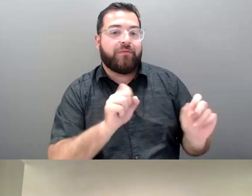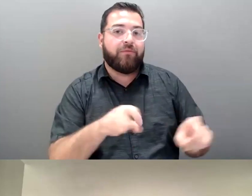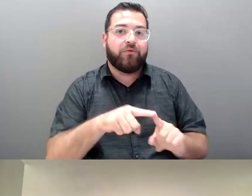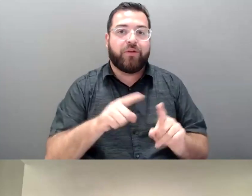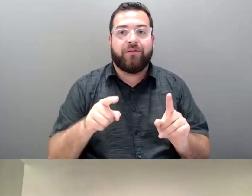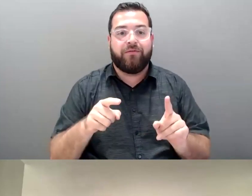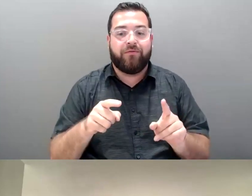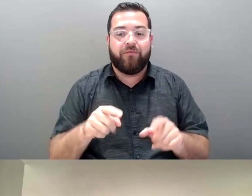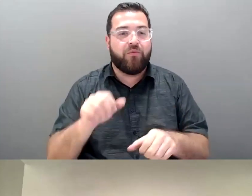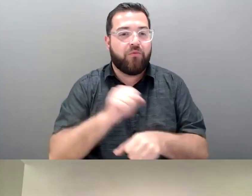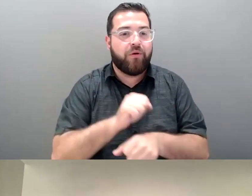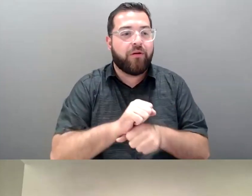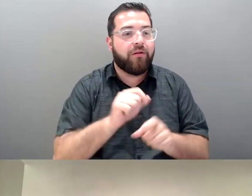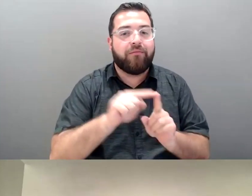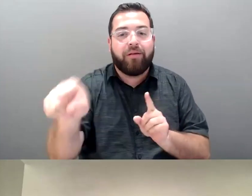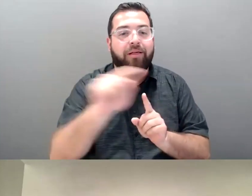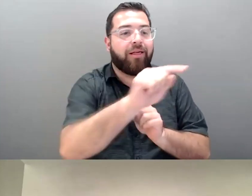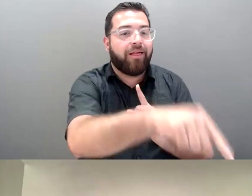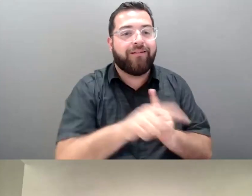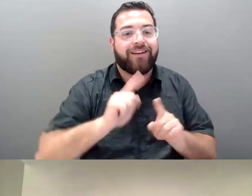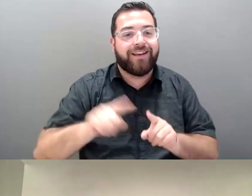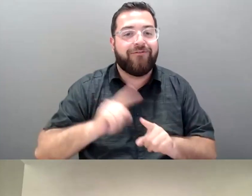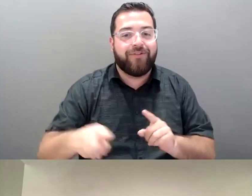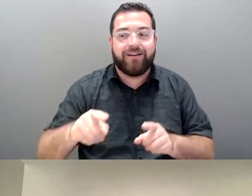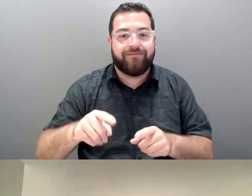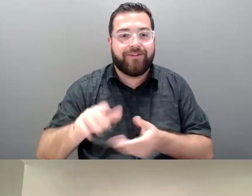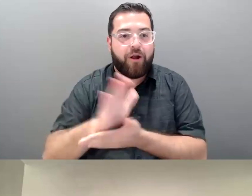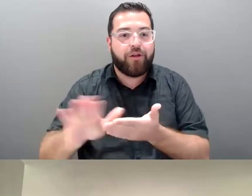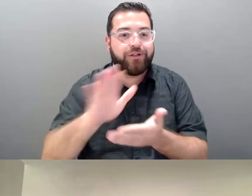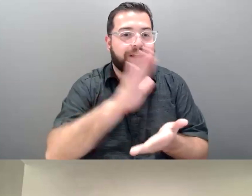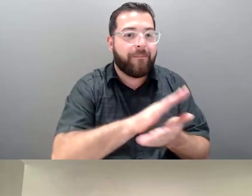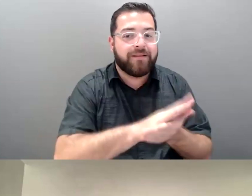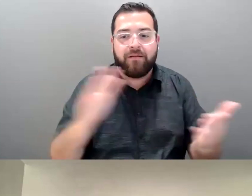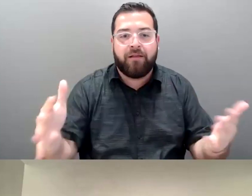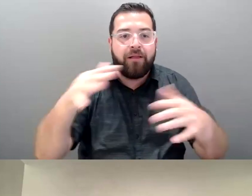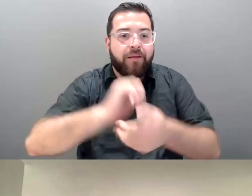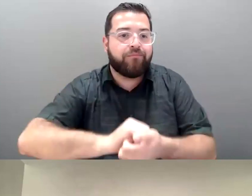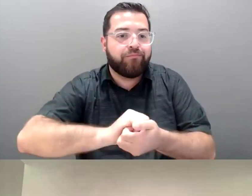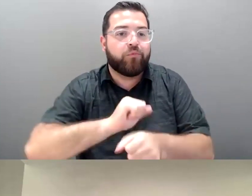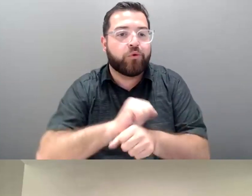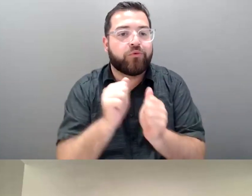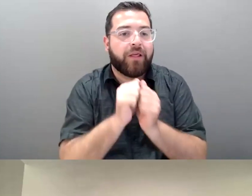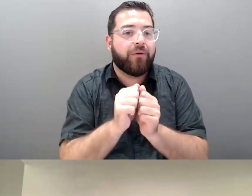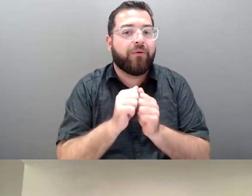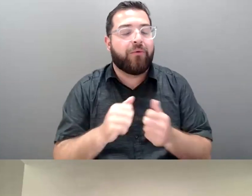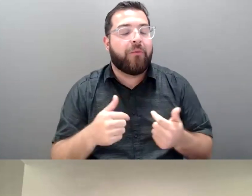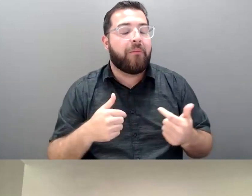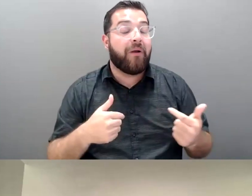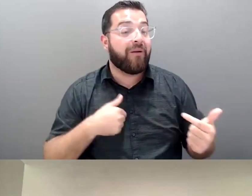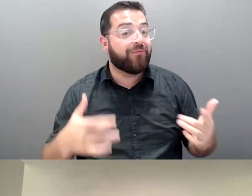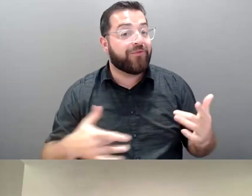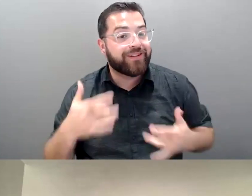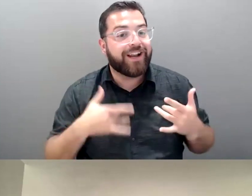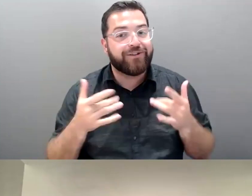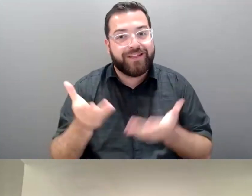of cross-institutionally. And I'm seeing that's happening a lot with AI. So I'm so excited to be talking with you all about